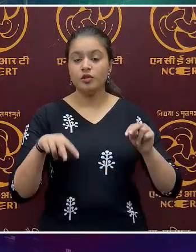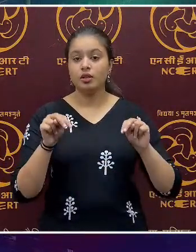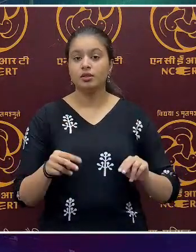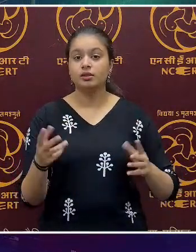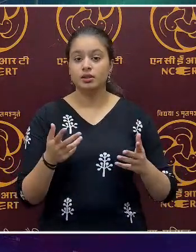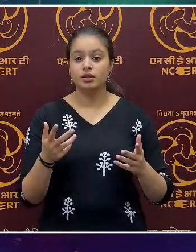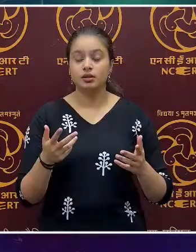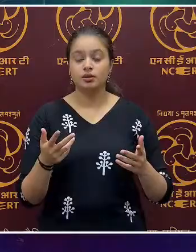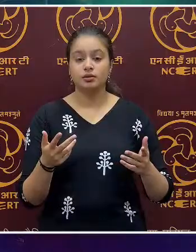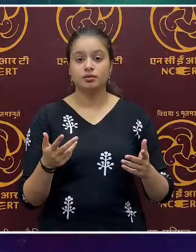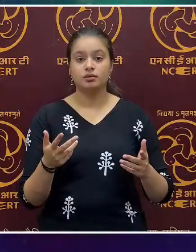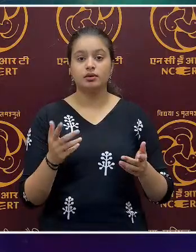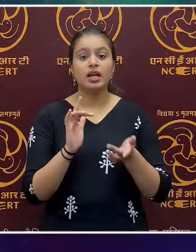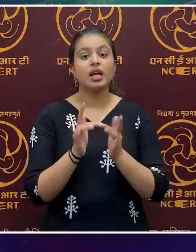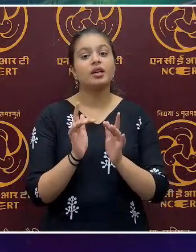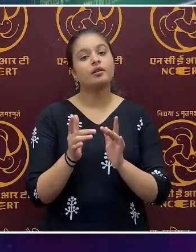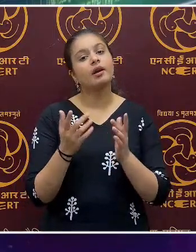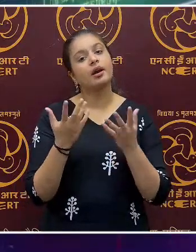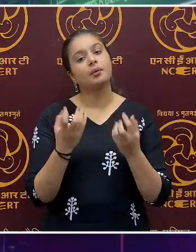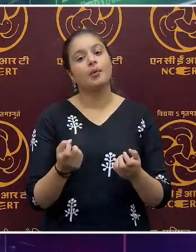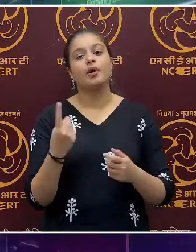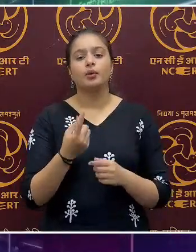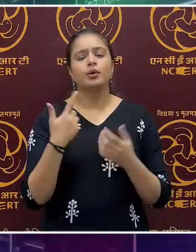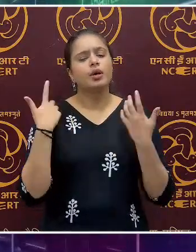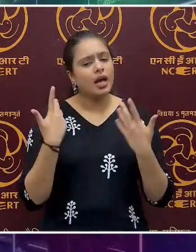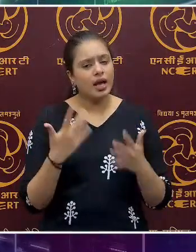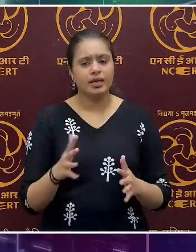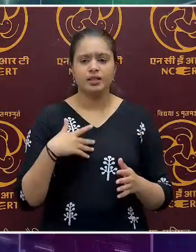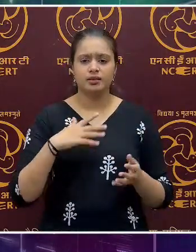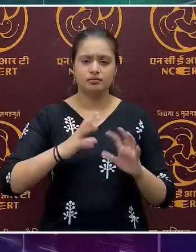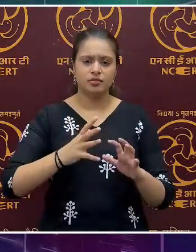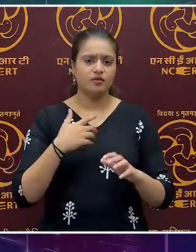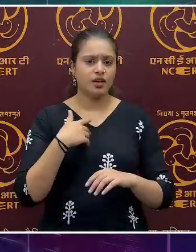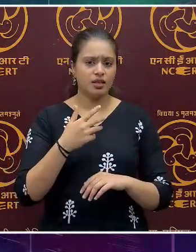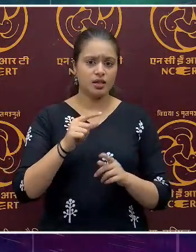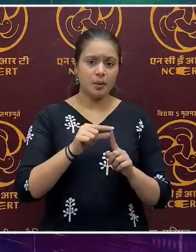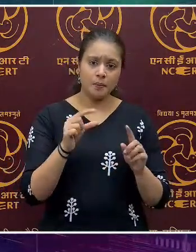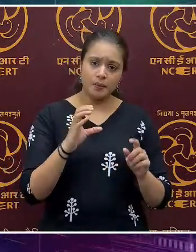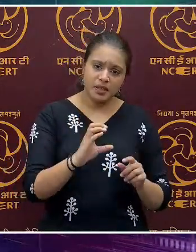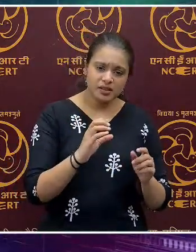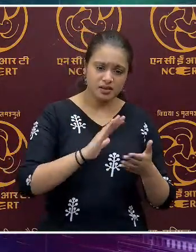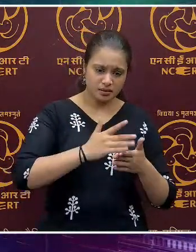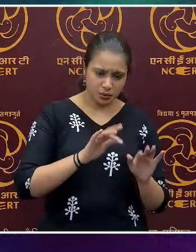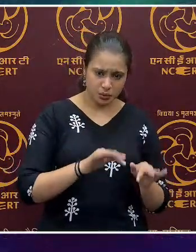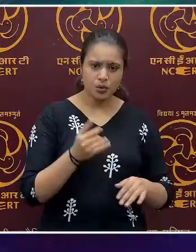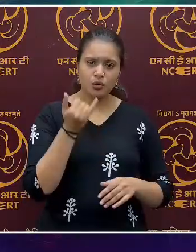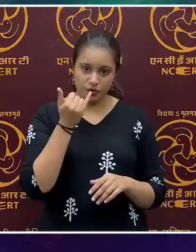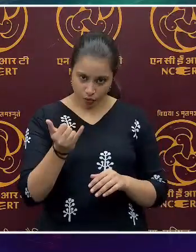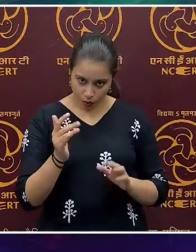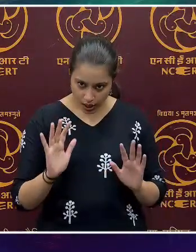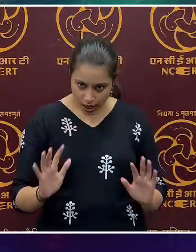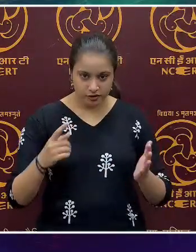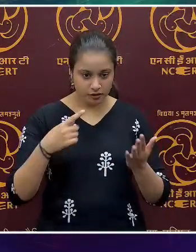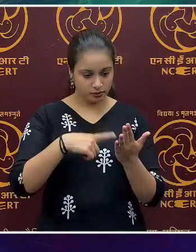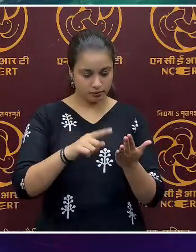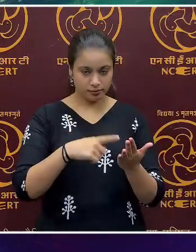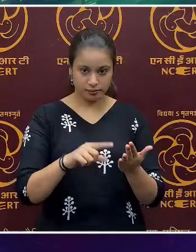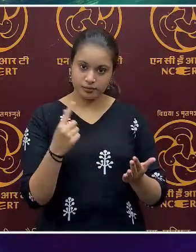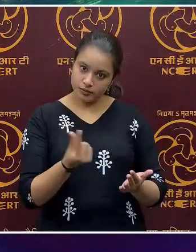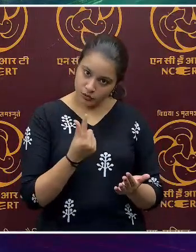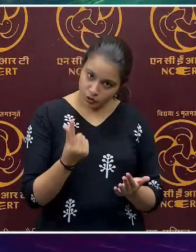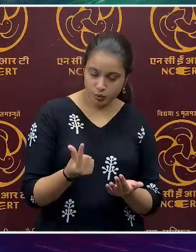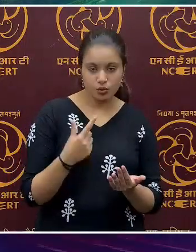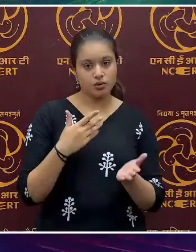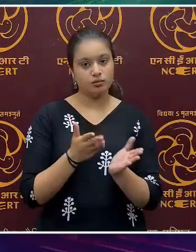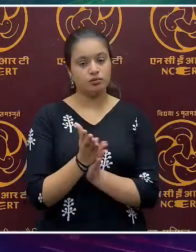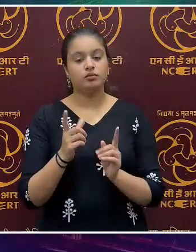they need only the stable internet connection and any devices, not only the PC. If any smartphone is also there, you can user can easily